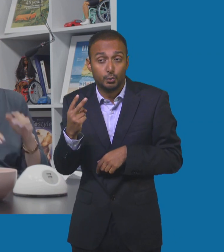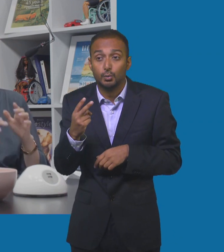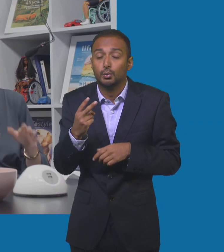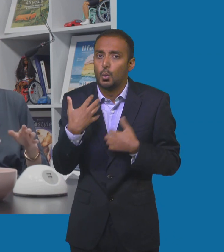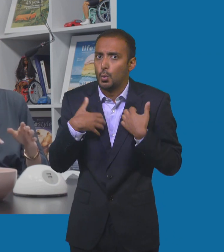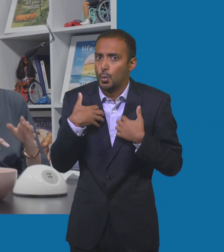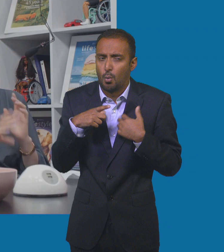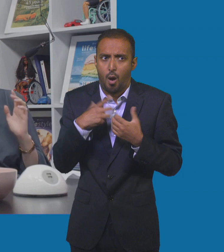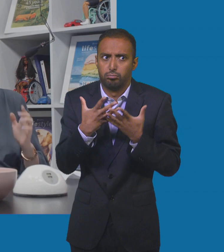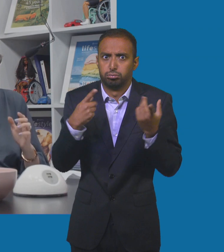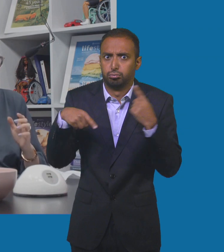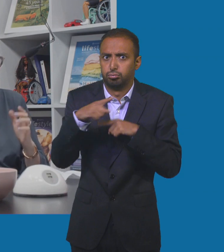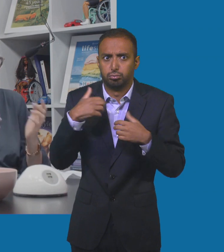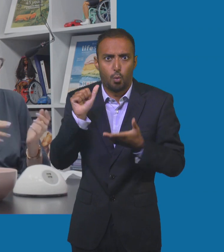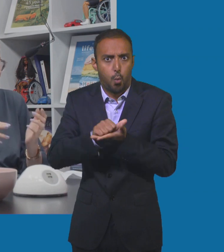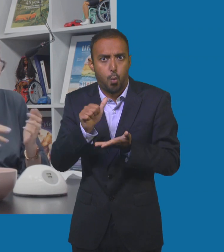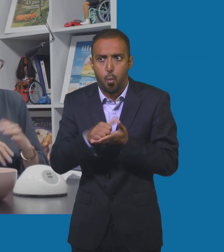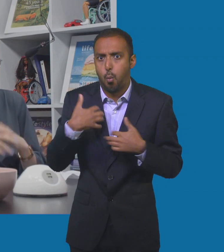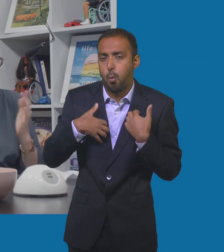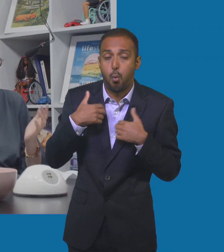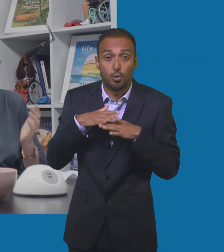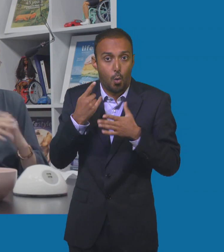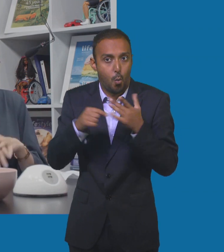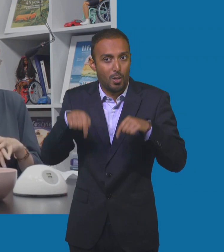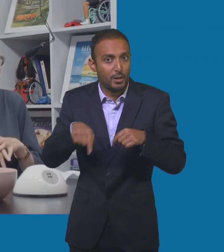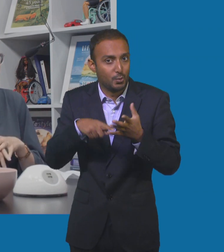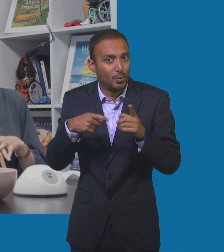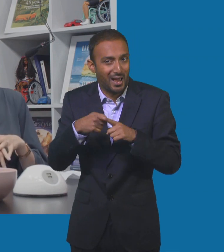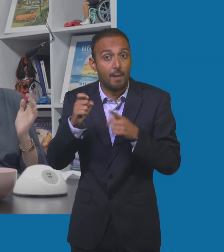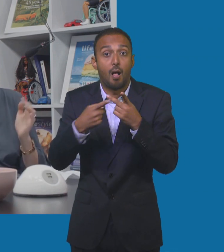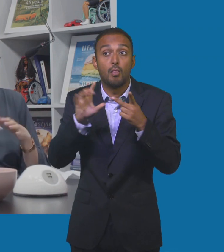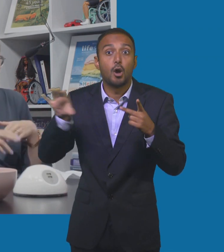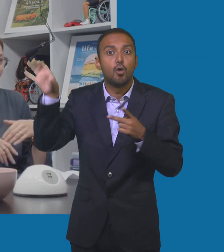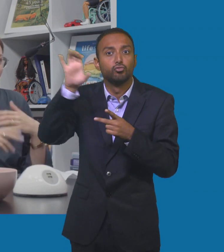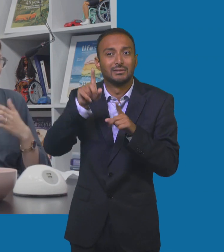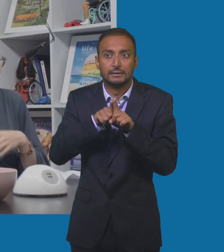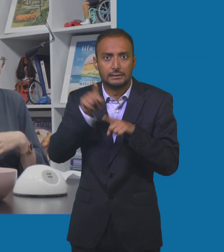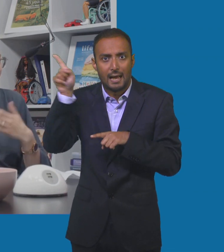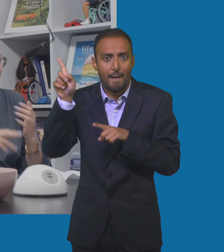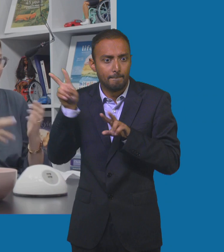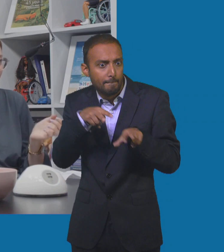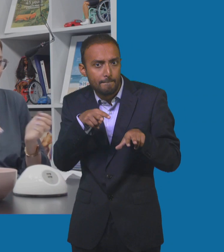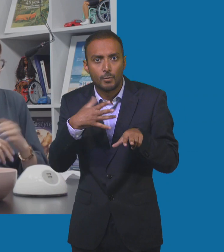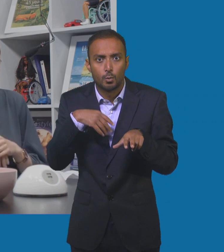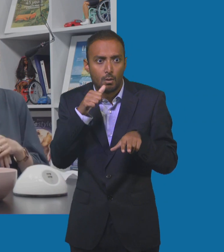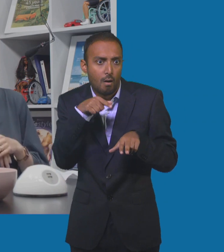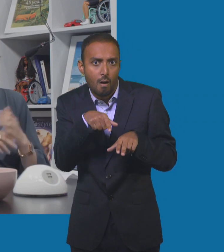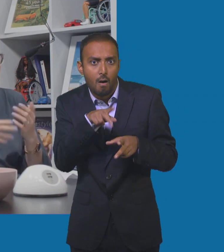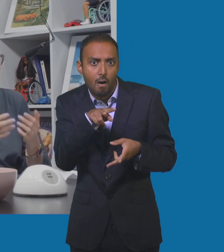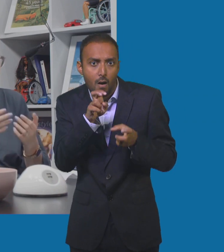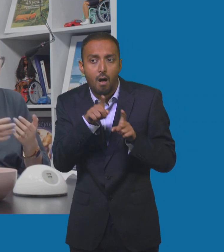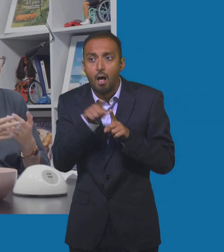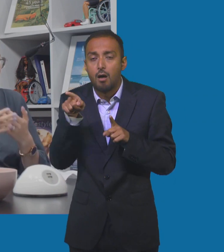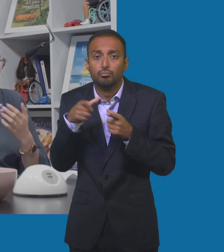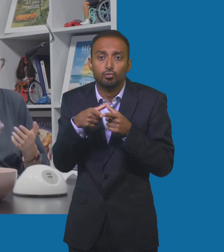interest, not only in the UK, but worldwide in this standard. We've had other countries like India, Japan, the United States reach out to us and say,